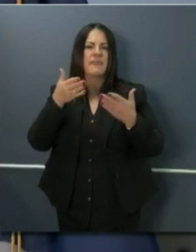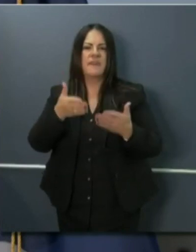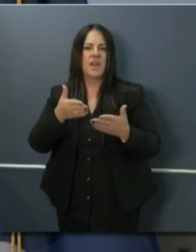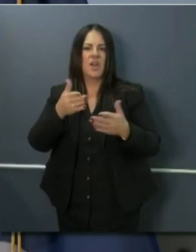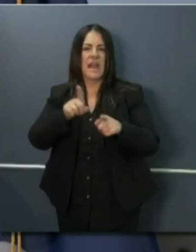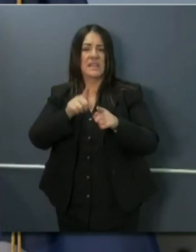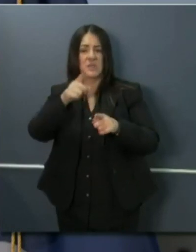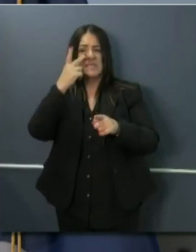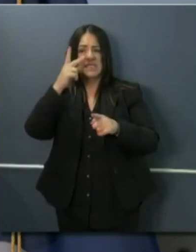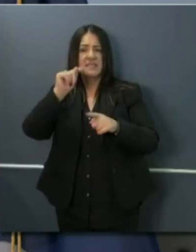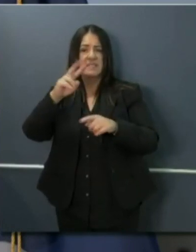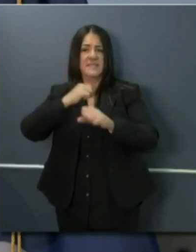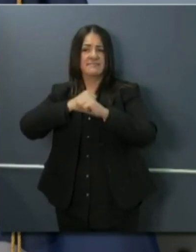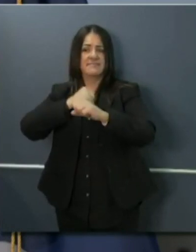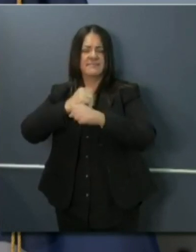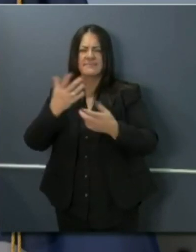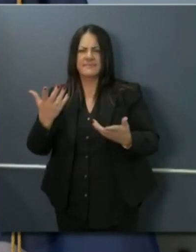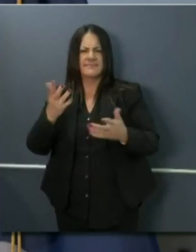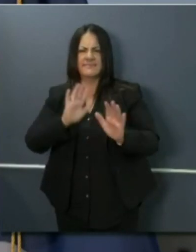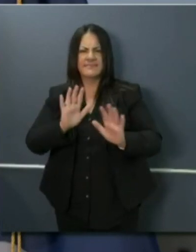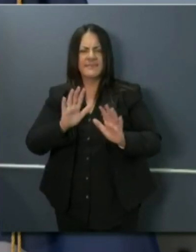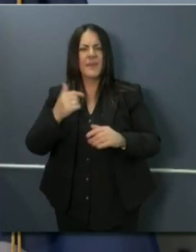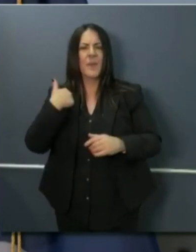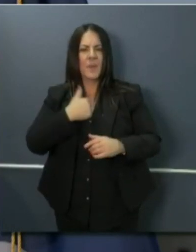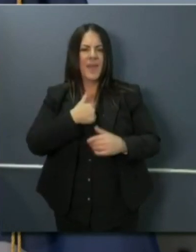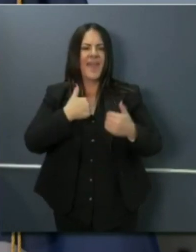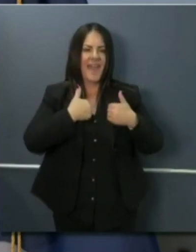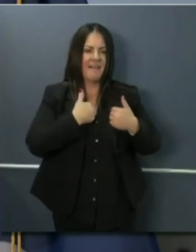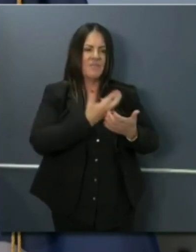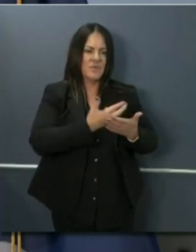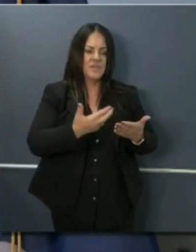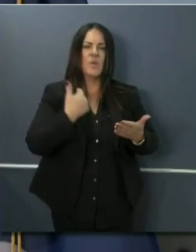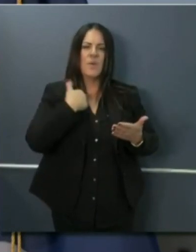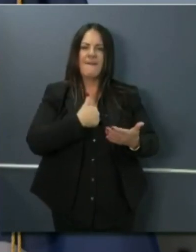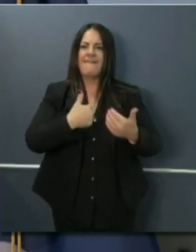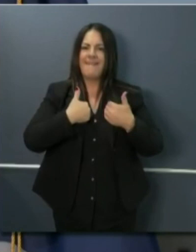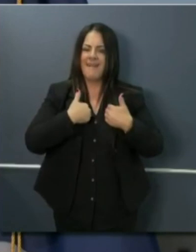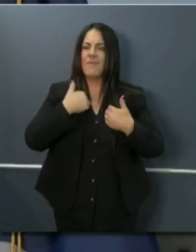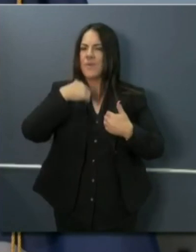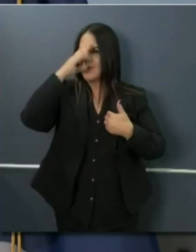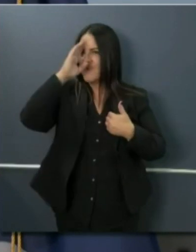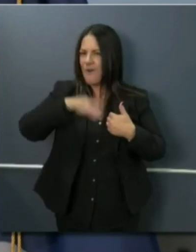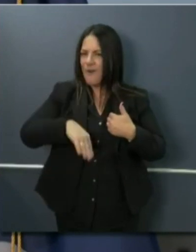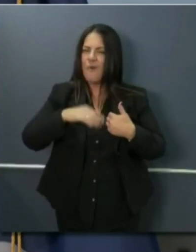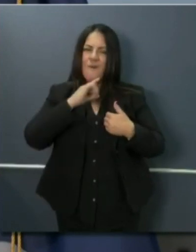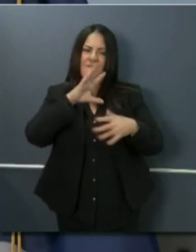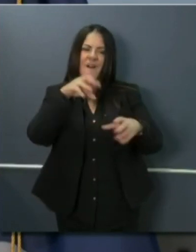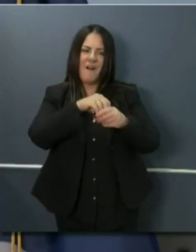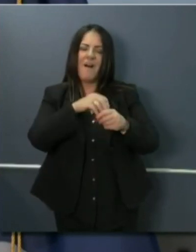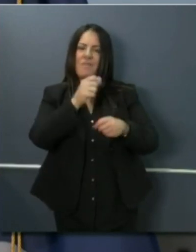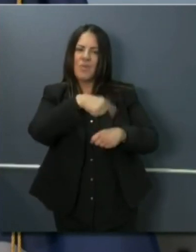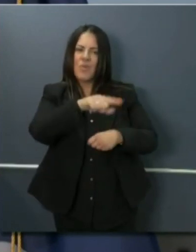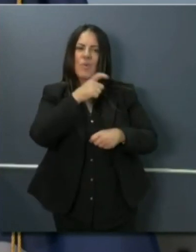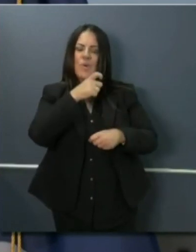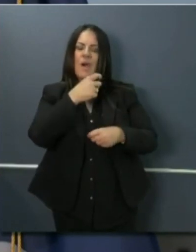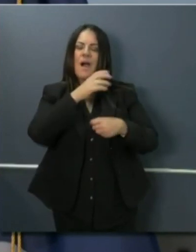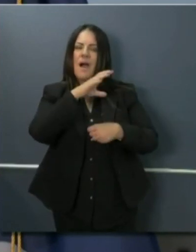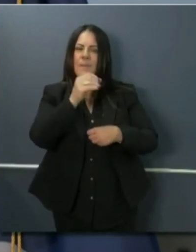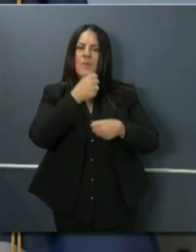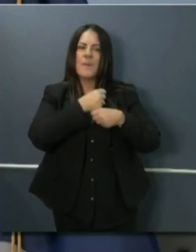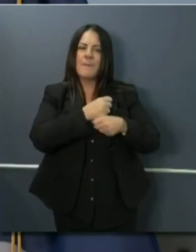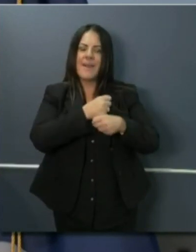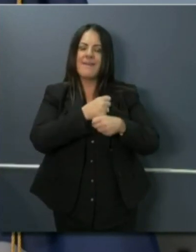And I say this because we're practitioners of this. We have the resources and we're deeply engaged with these companies. They have